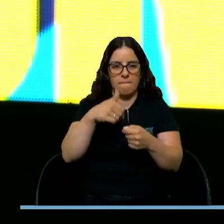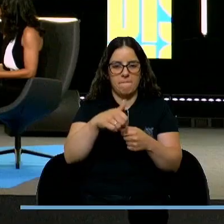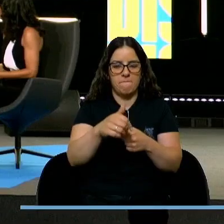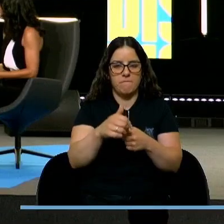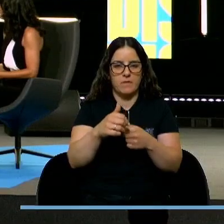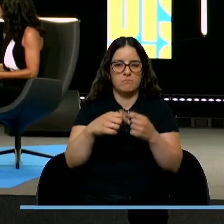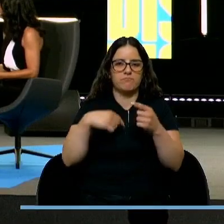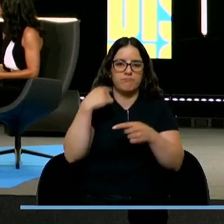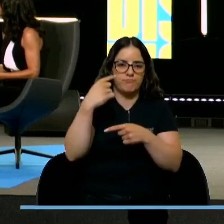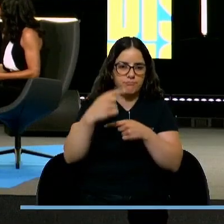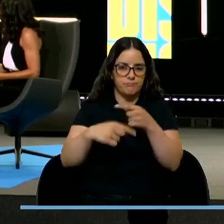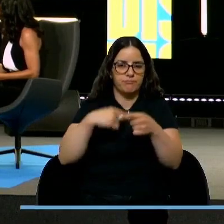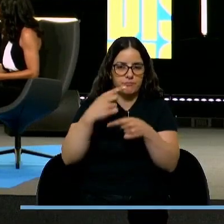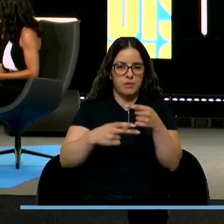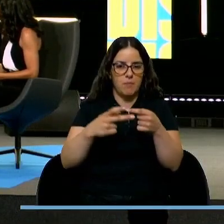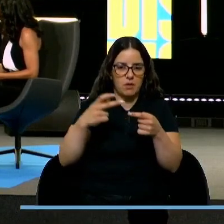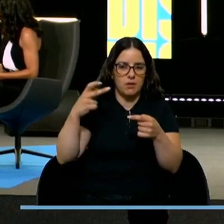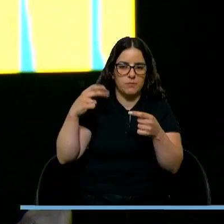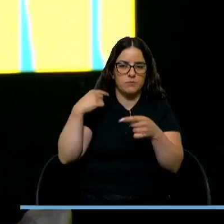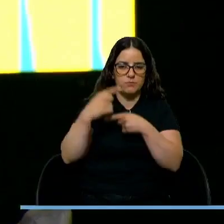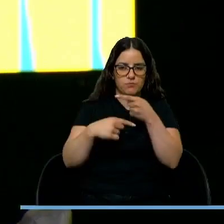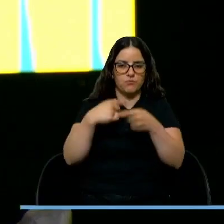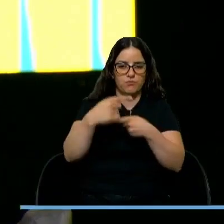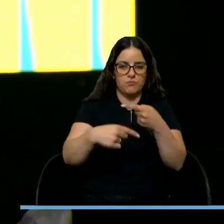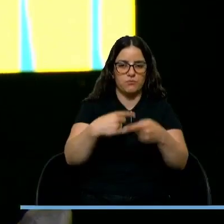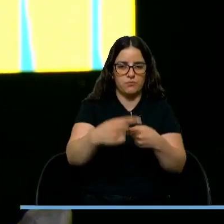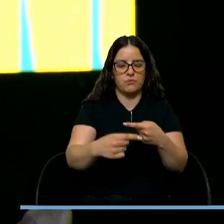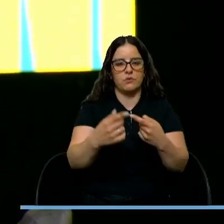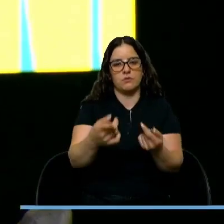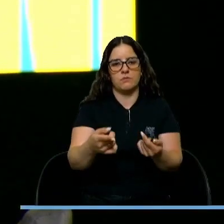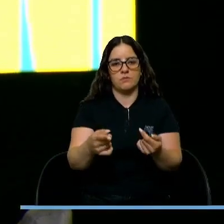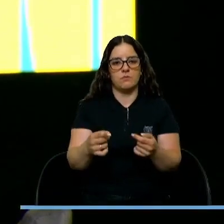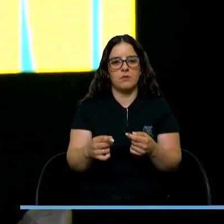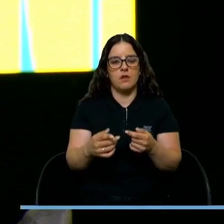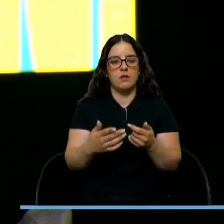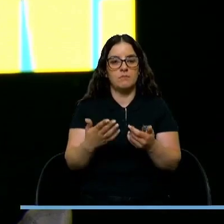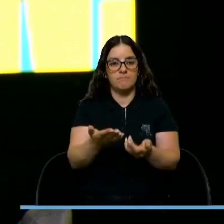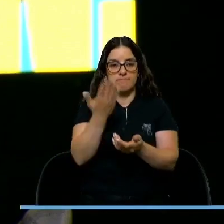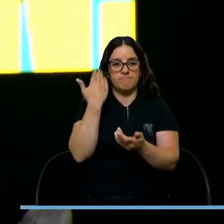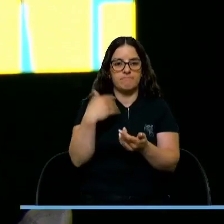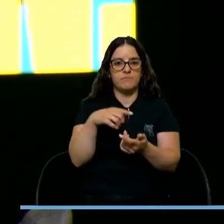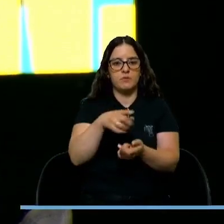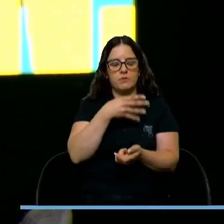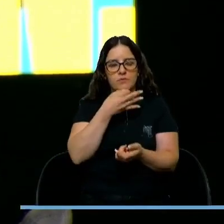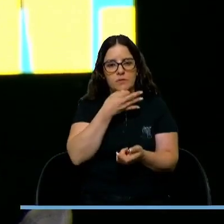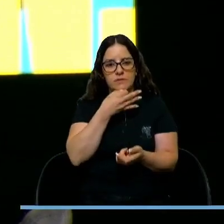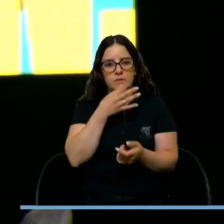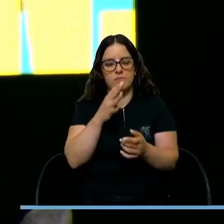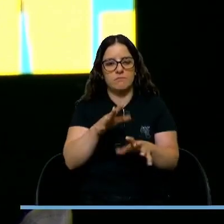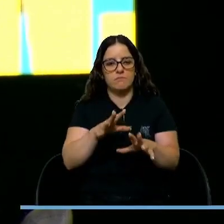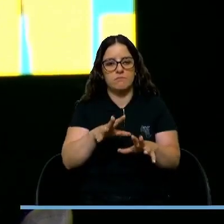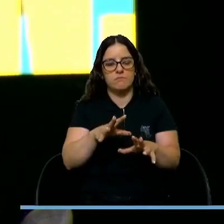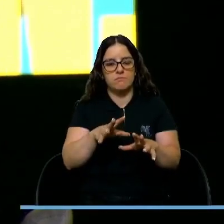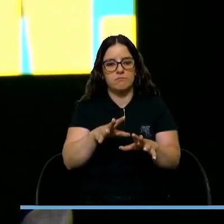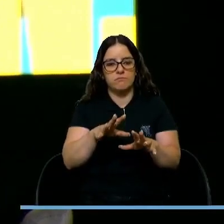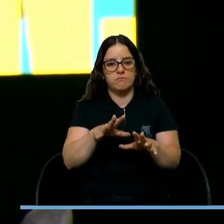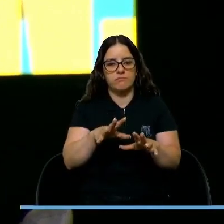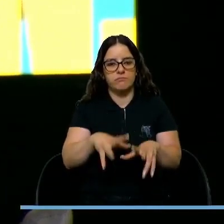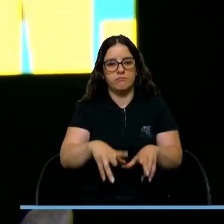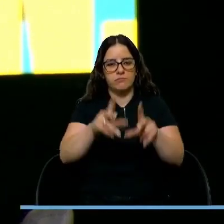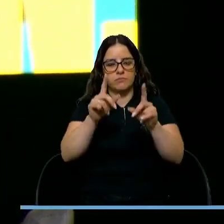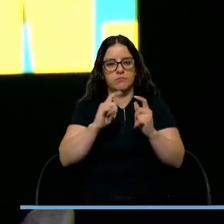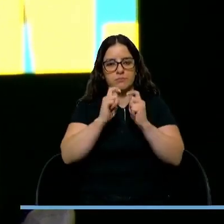and this will happen, I'm confident. Juan, a while ago, you were talking about the